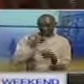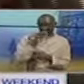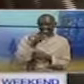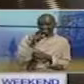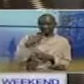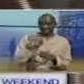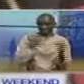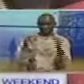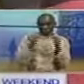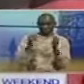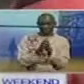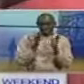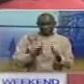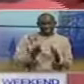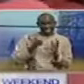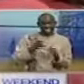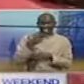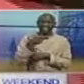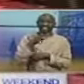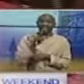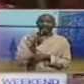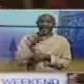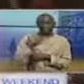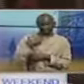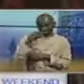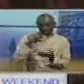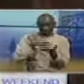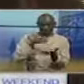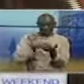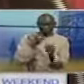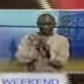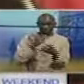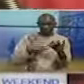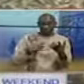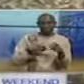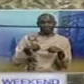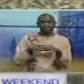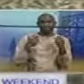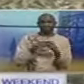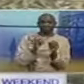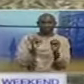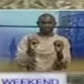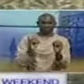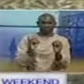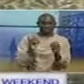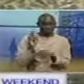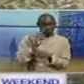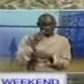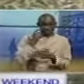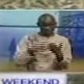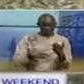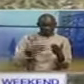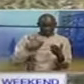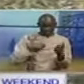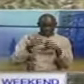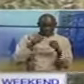the equivalent of a human resource department and the core functions of the judiciary will not be disrupted. President Uhuru Kenyatta was acting